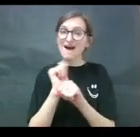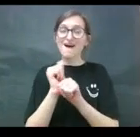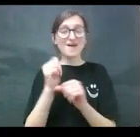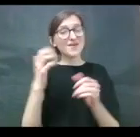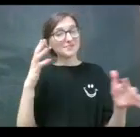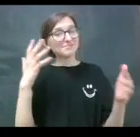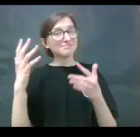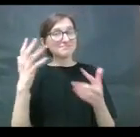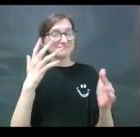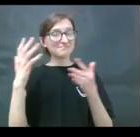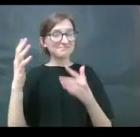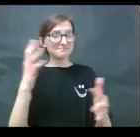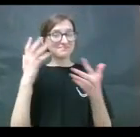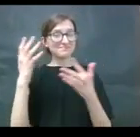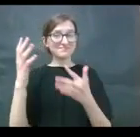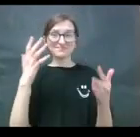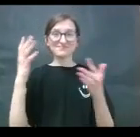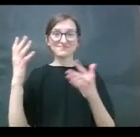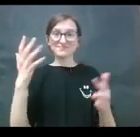cheer.